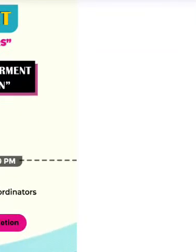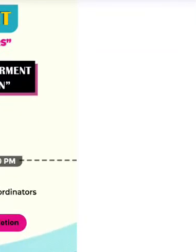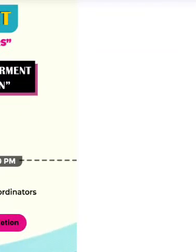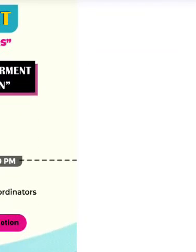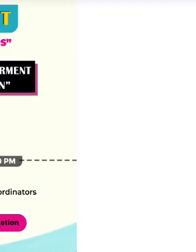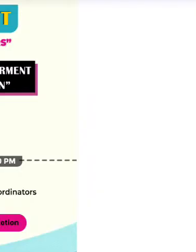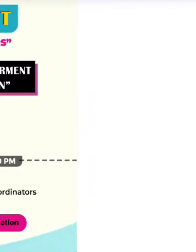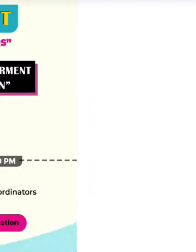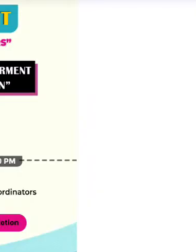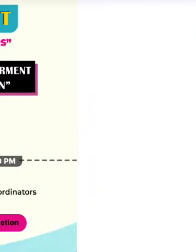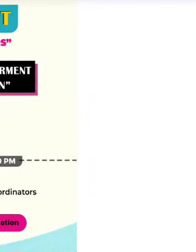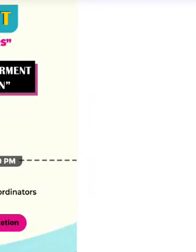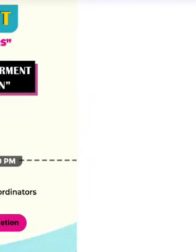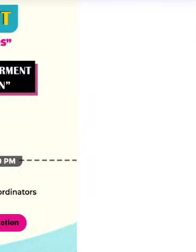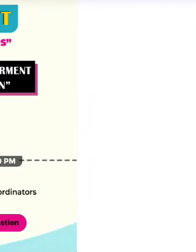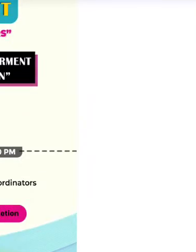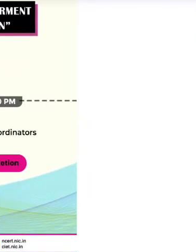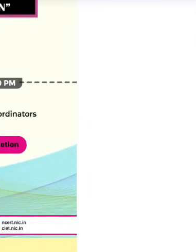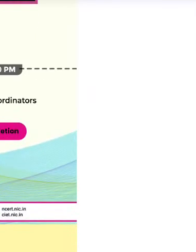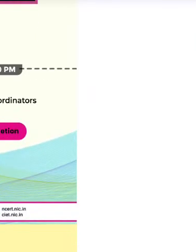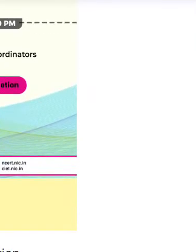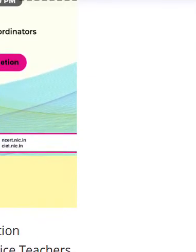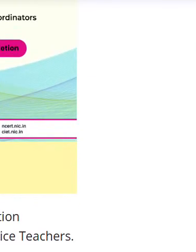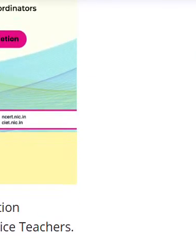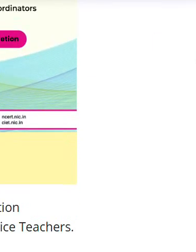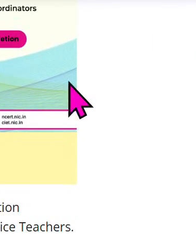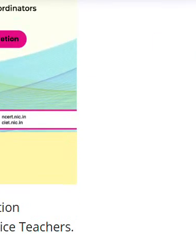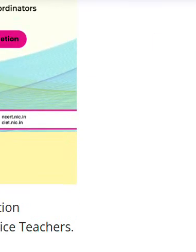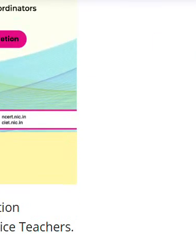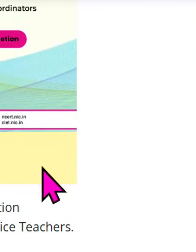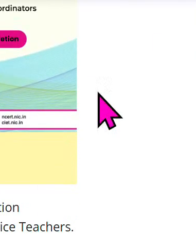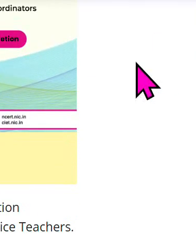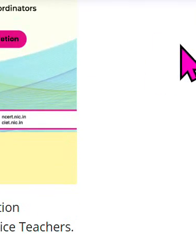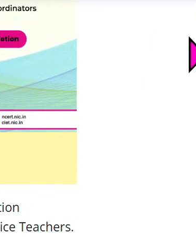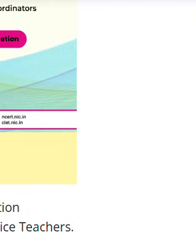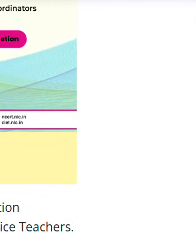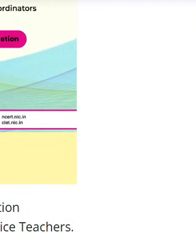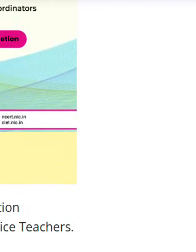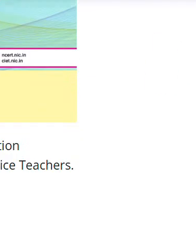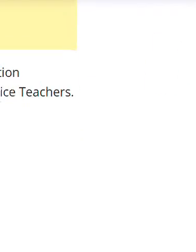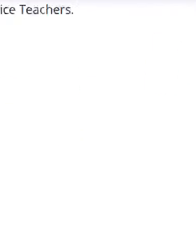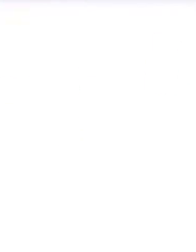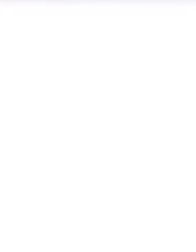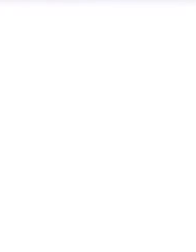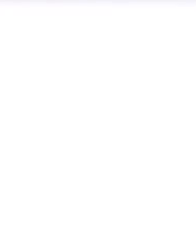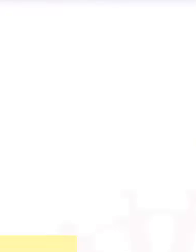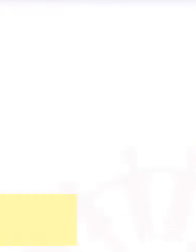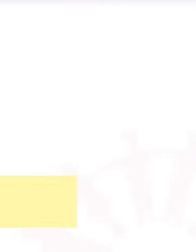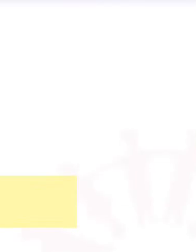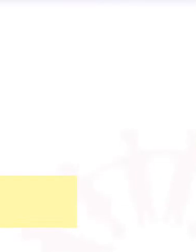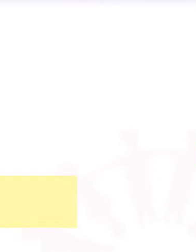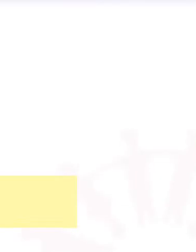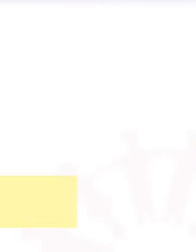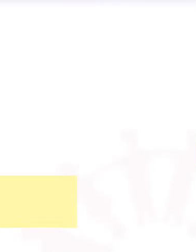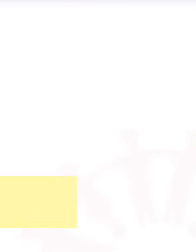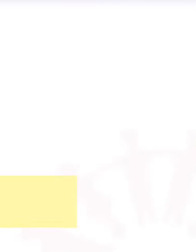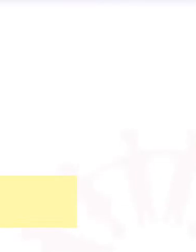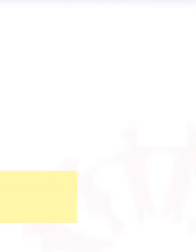will click on the same, you will get this complete write-up on why we are conducting this training session, who all are target participants,